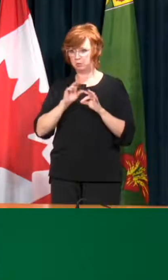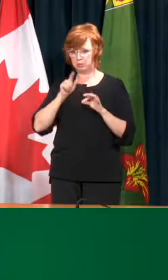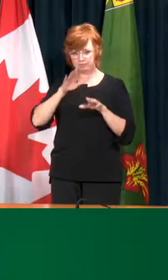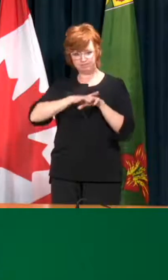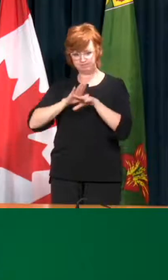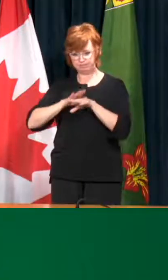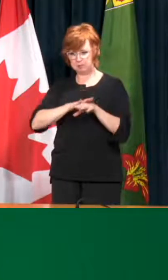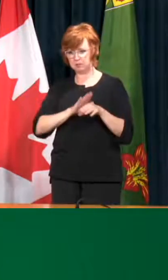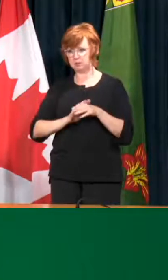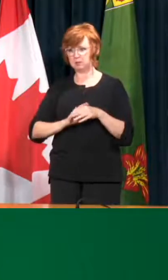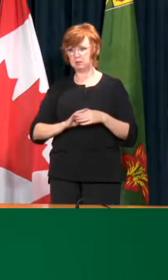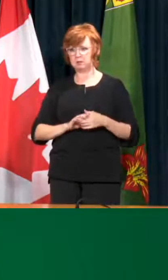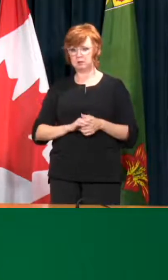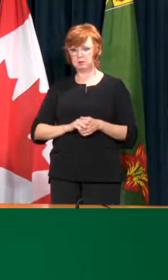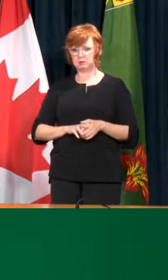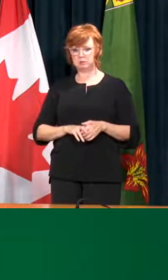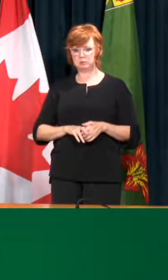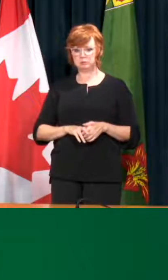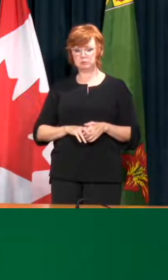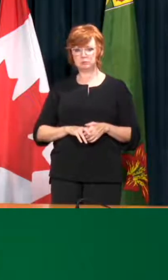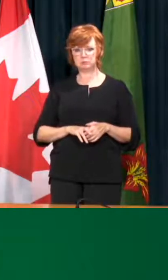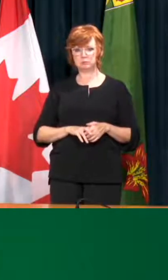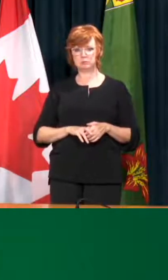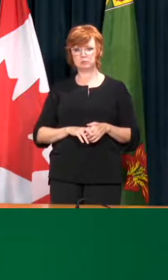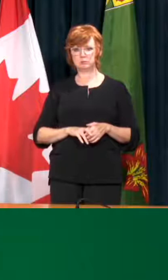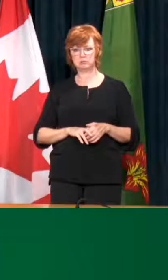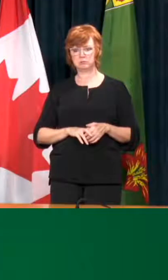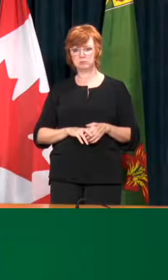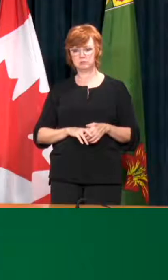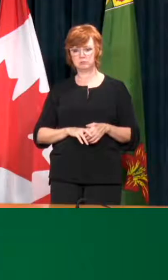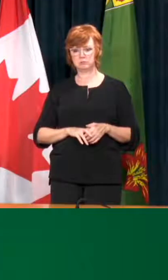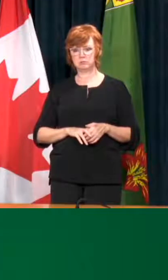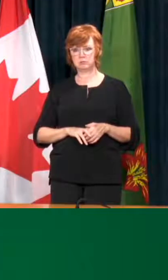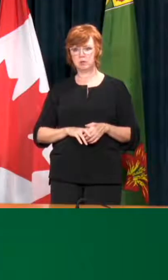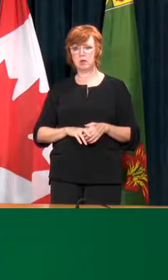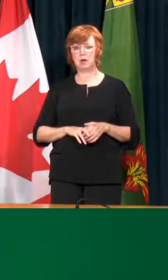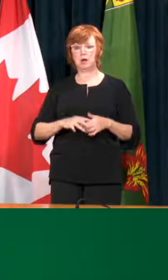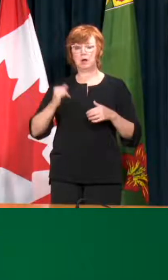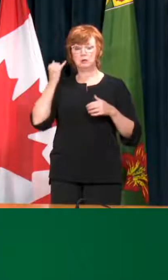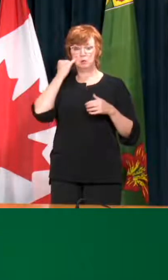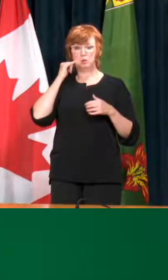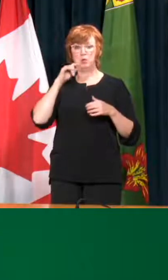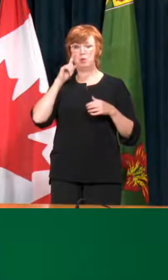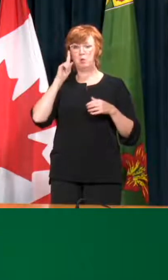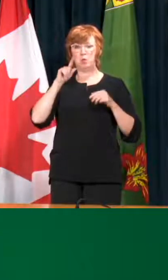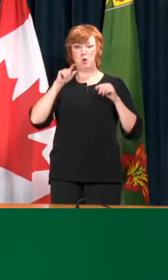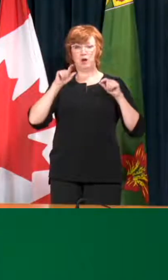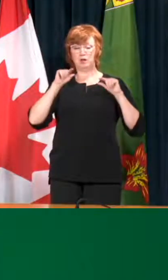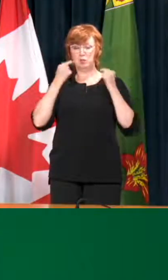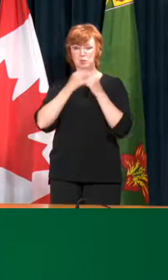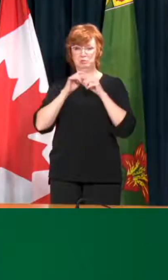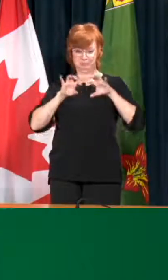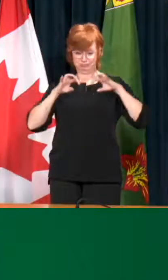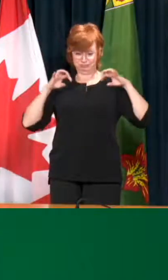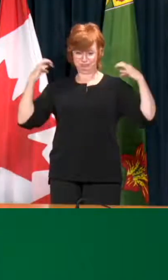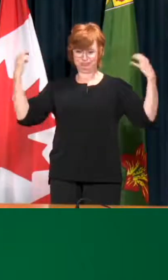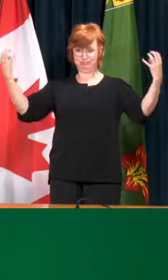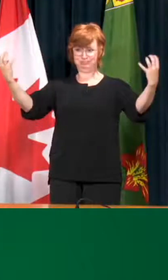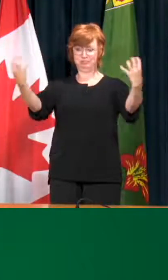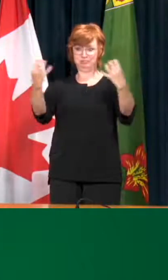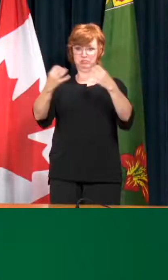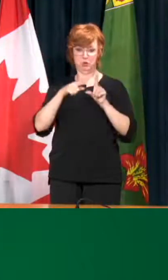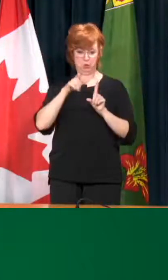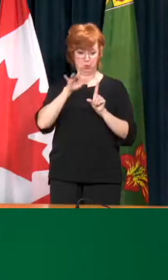people who went to an event is one thing. Having the ability to say, okay, maybe these people sitting around someone were more at risk, I think is